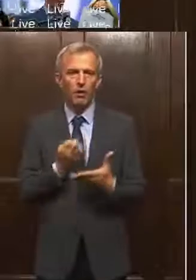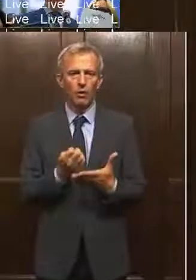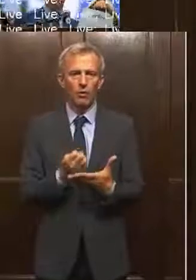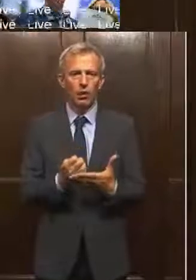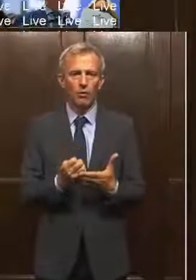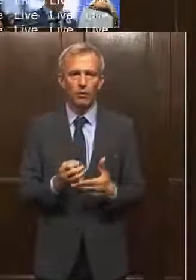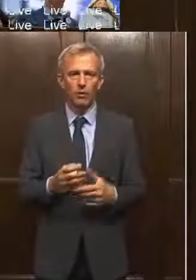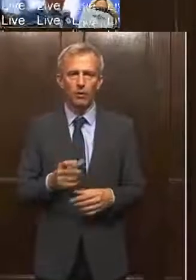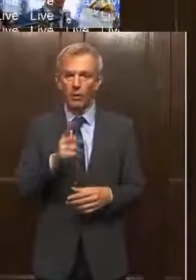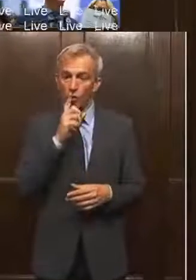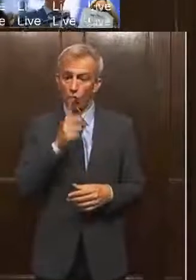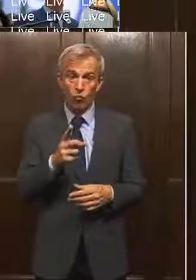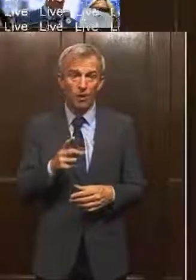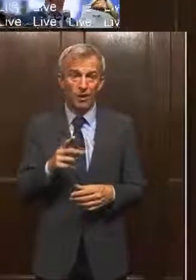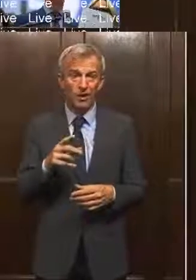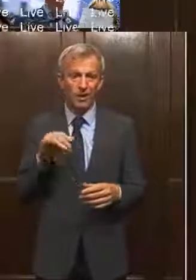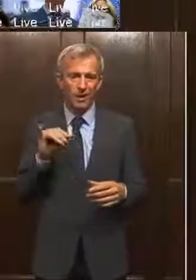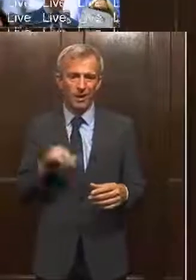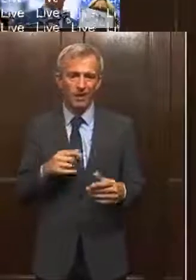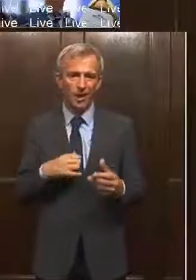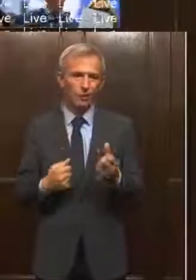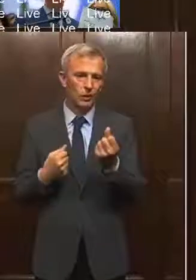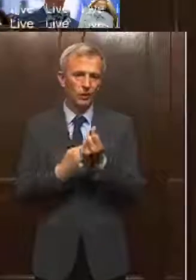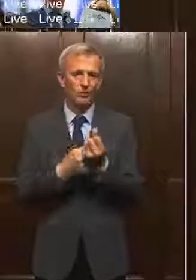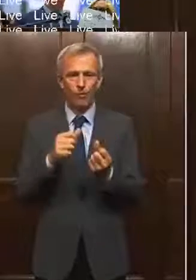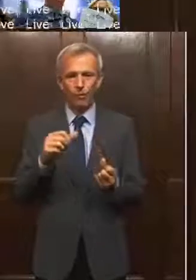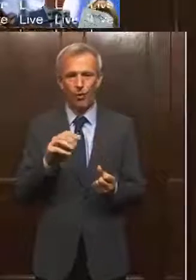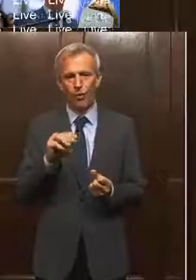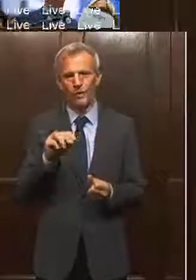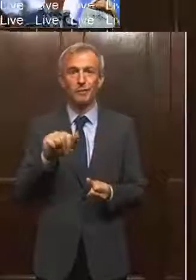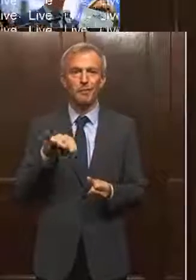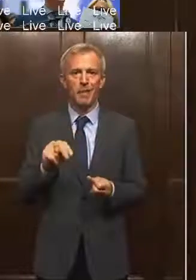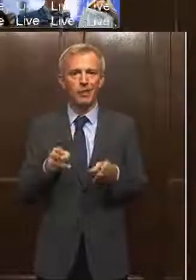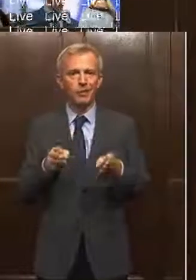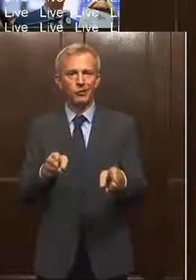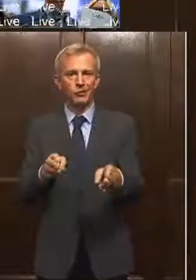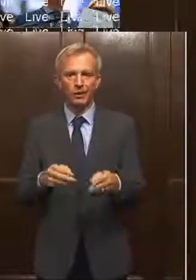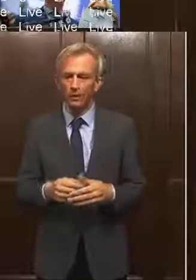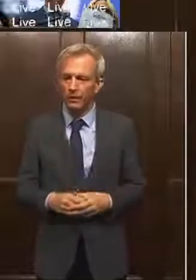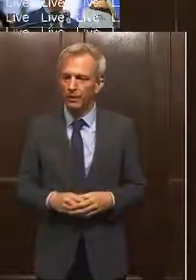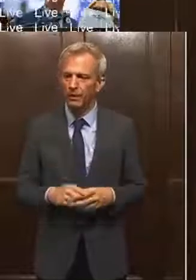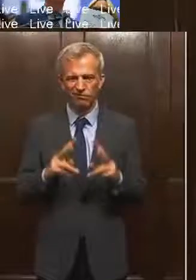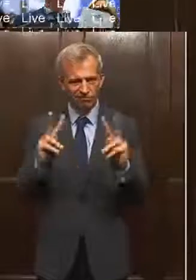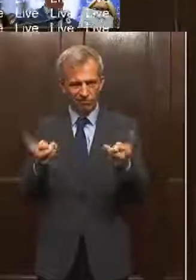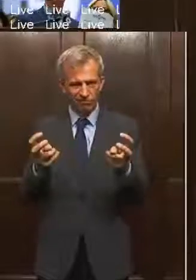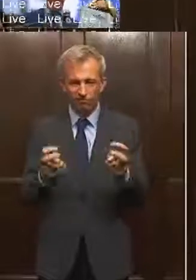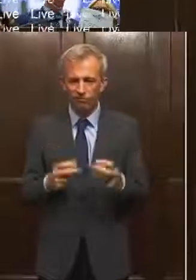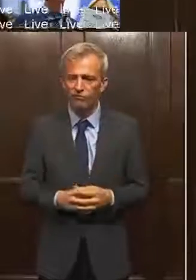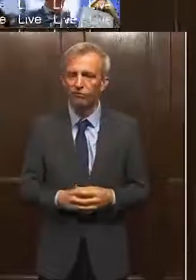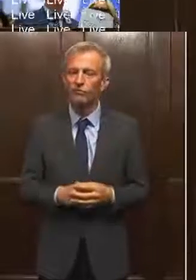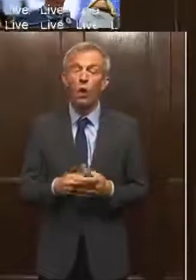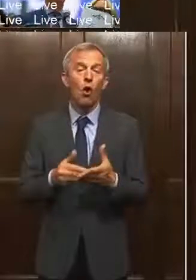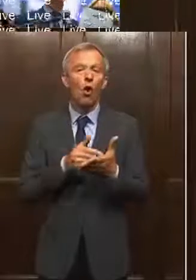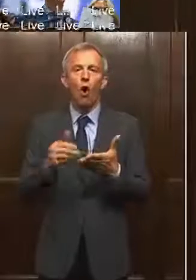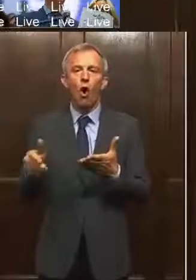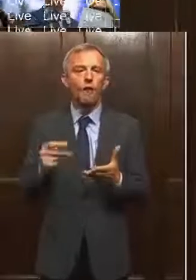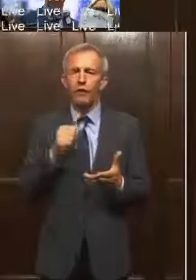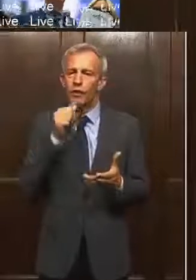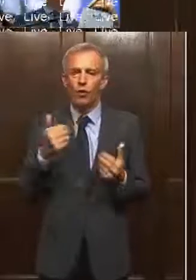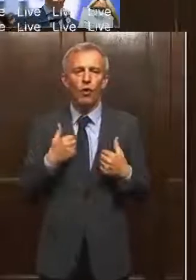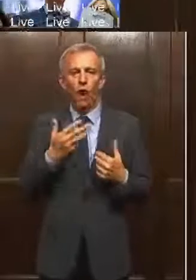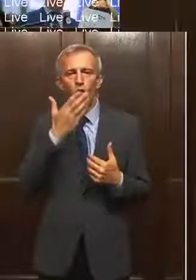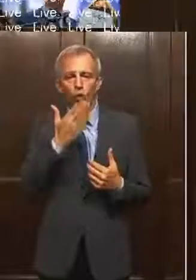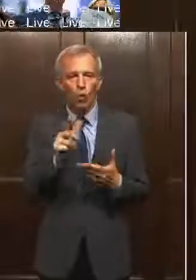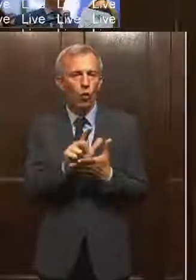our main streets. They too often lack effective representation, and they right now may need sound